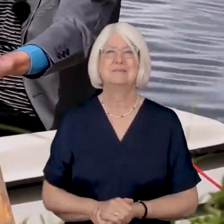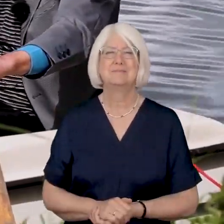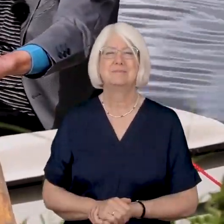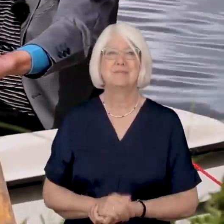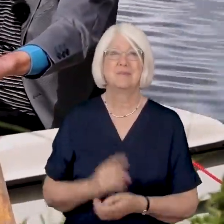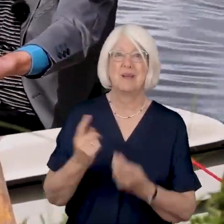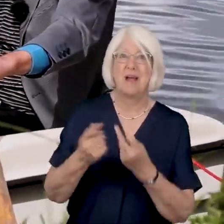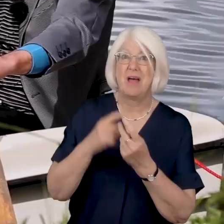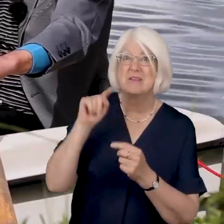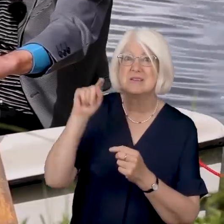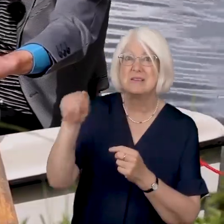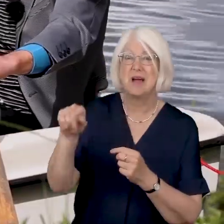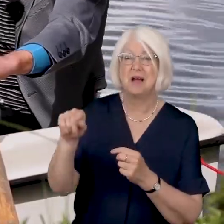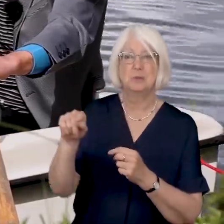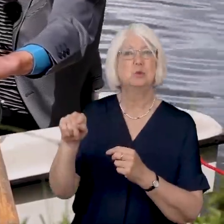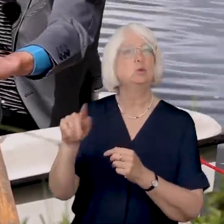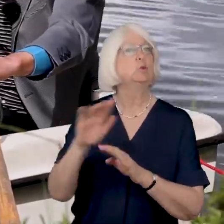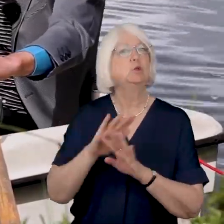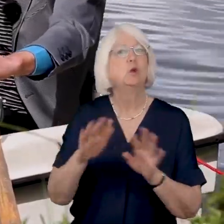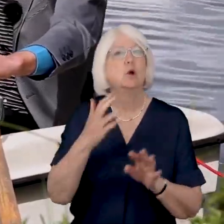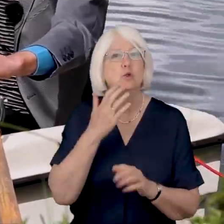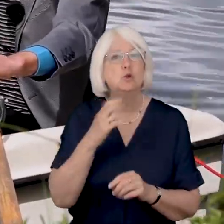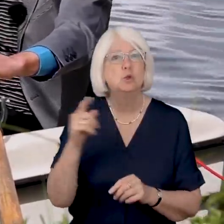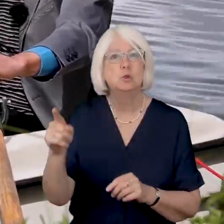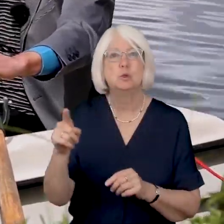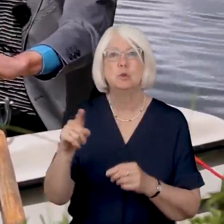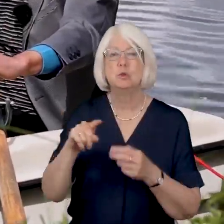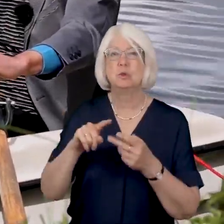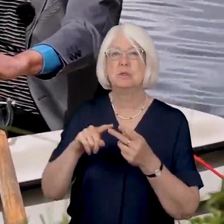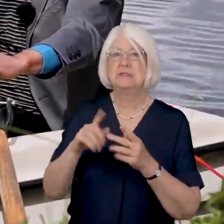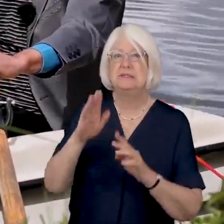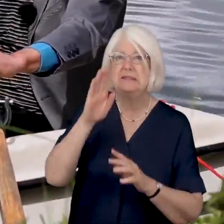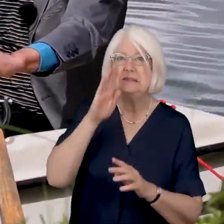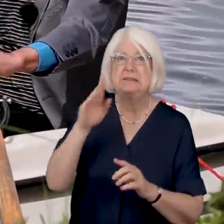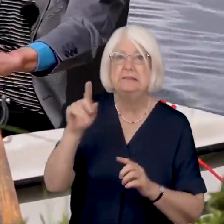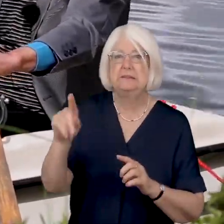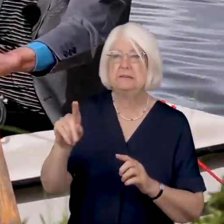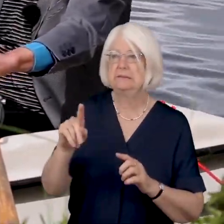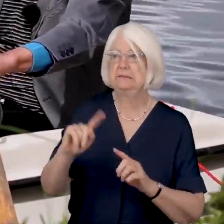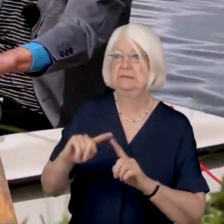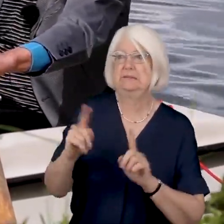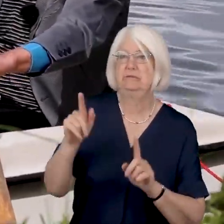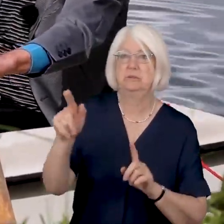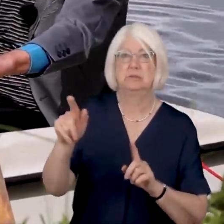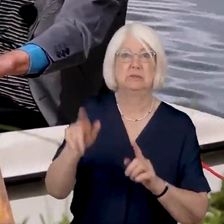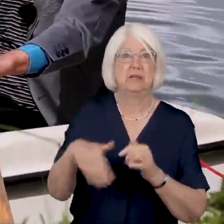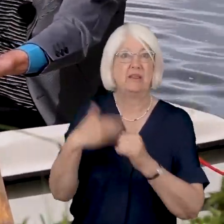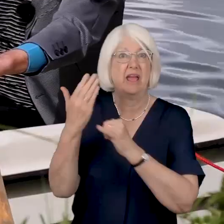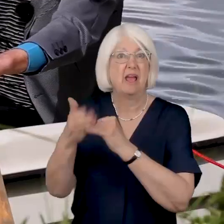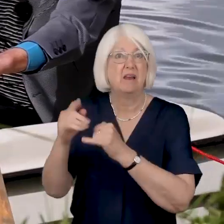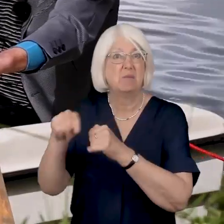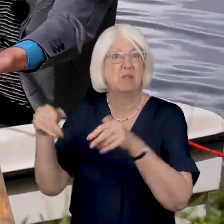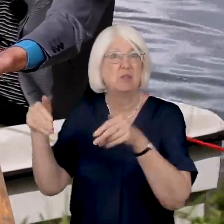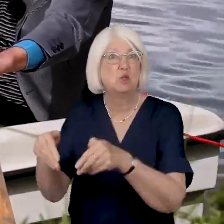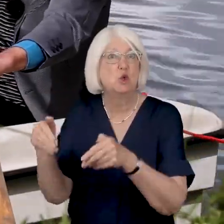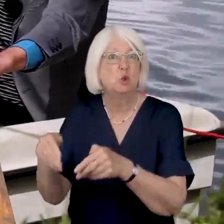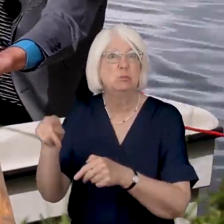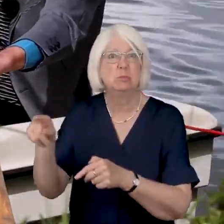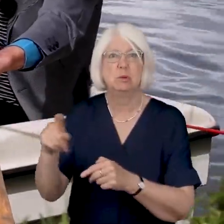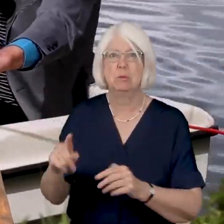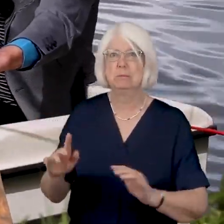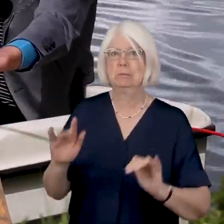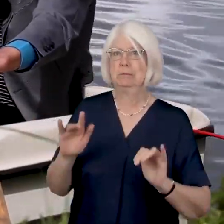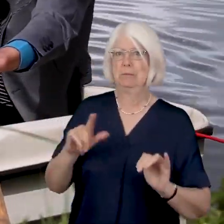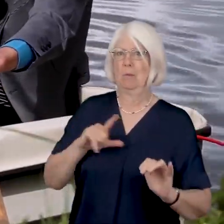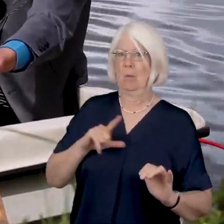And the other side of the lake is Gentile territory. It's they end up in the tombs, which is unclean. So you just think,